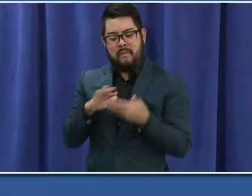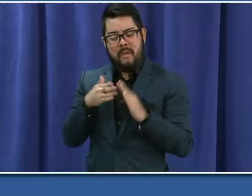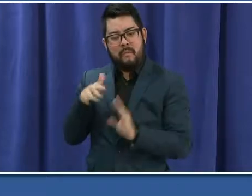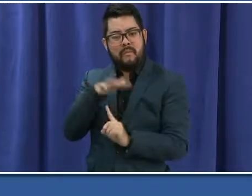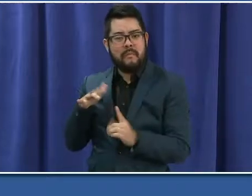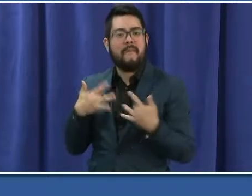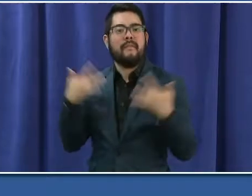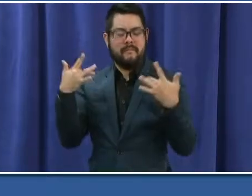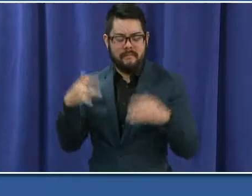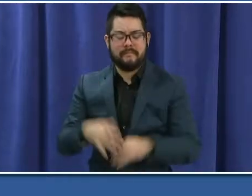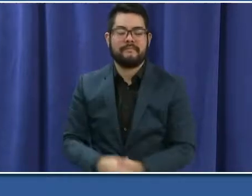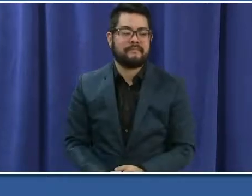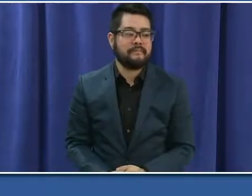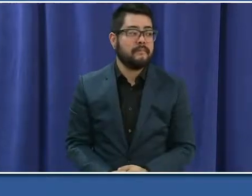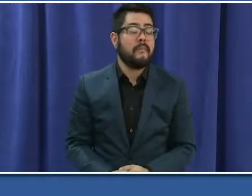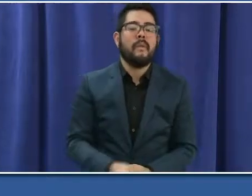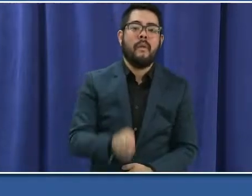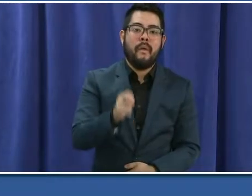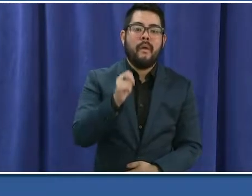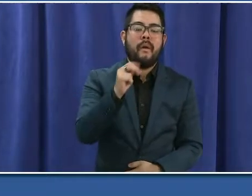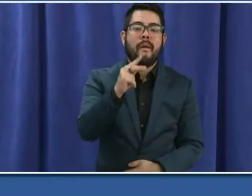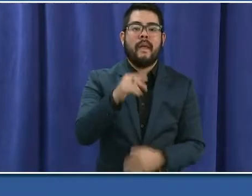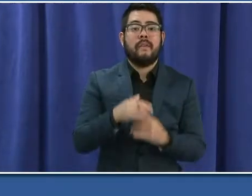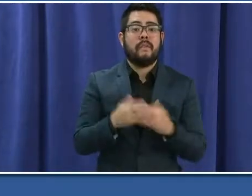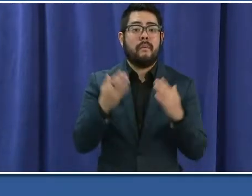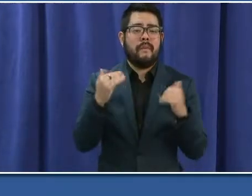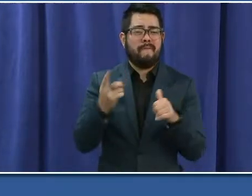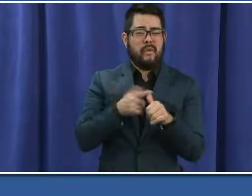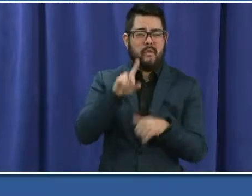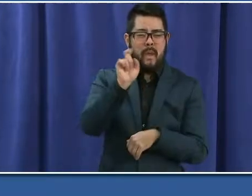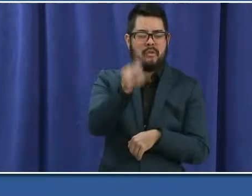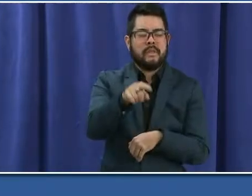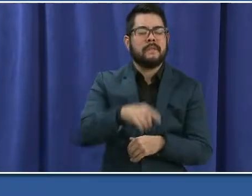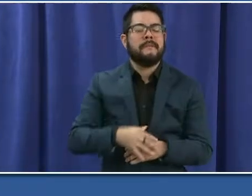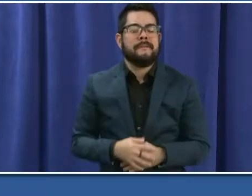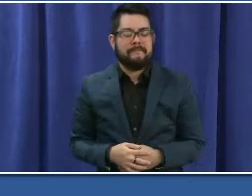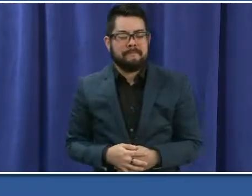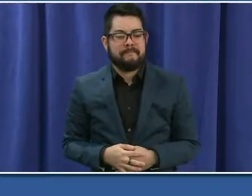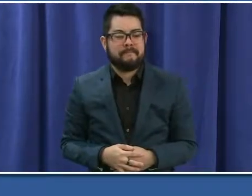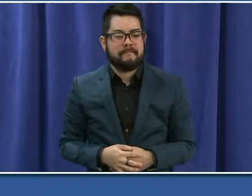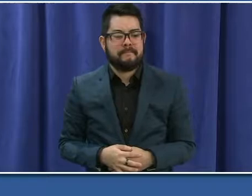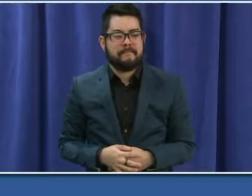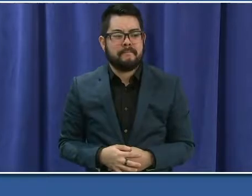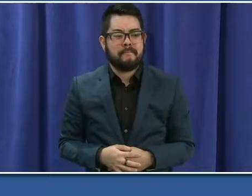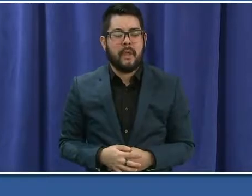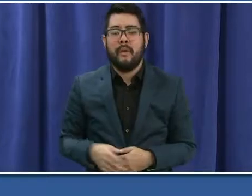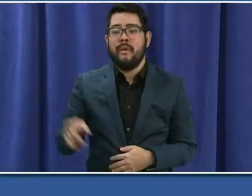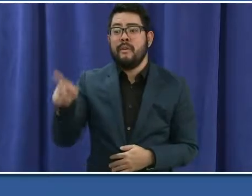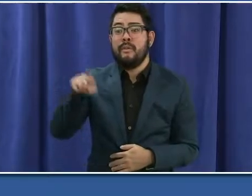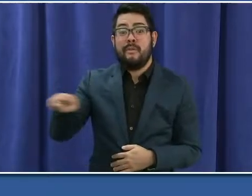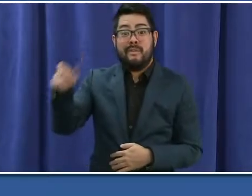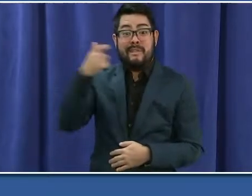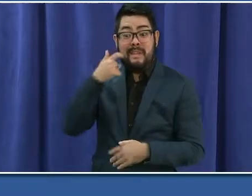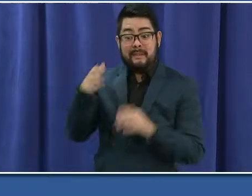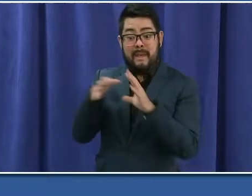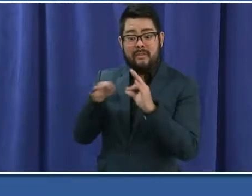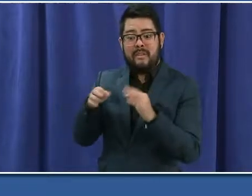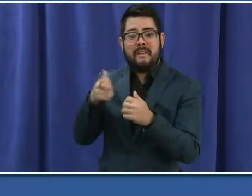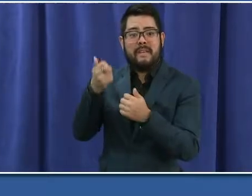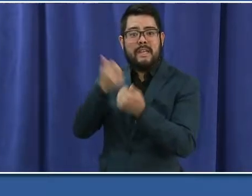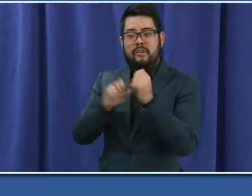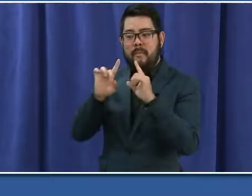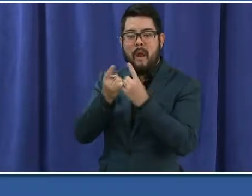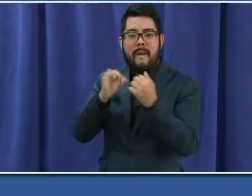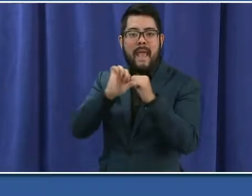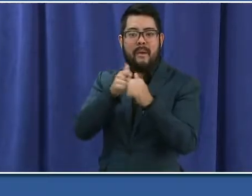Okay. All right, let's start with our first question. So all of you talked about how your departments are each distinct, but there's